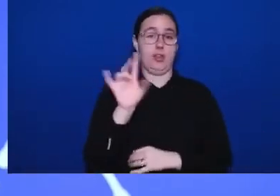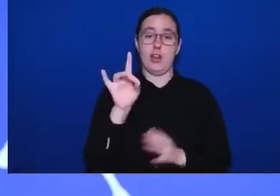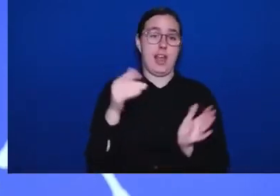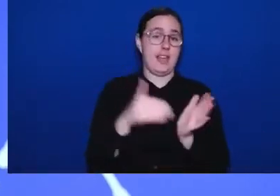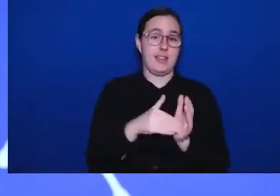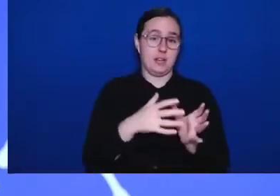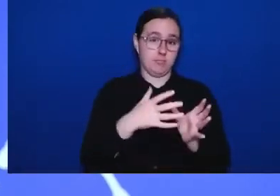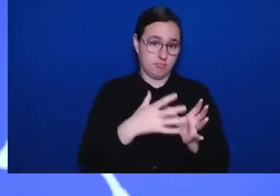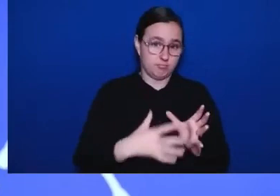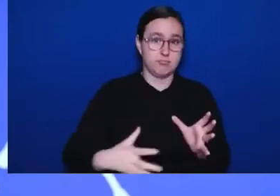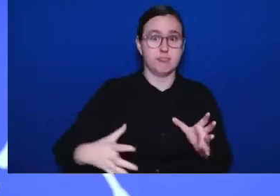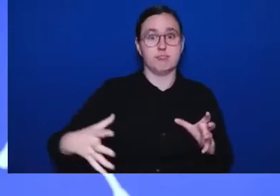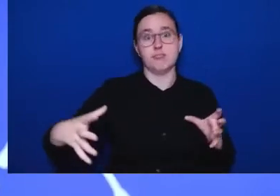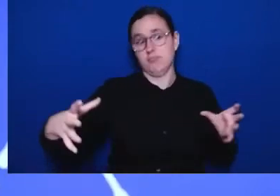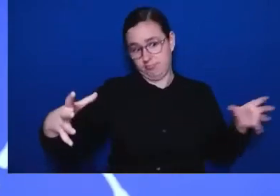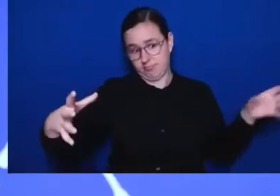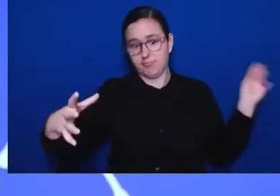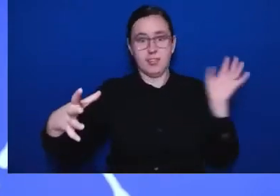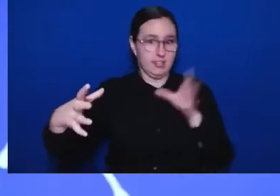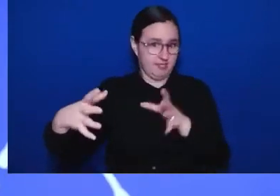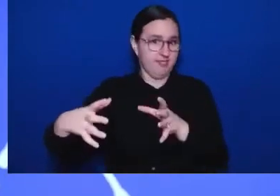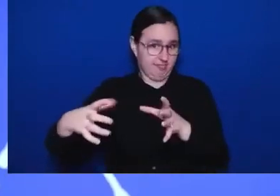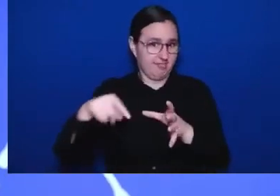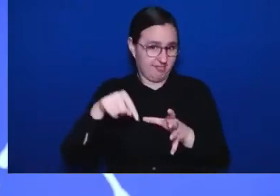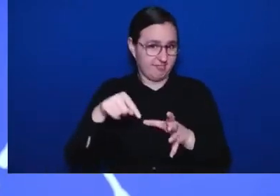Jane Skripnik from Black Press.